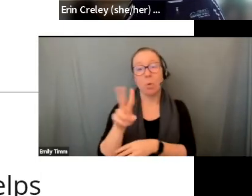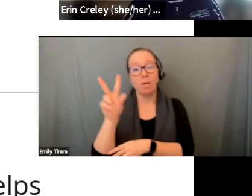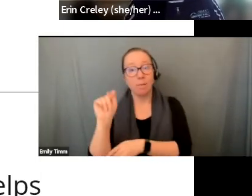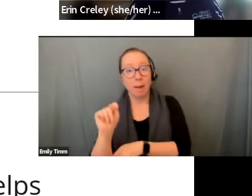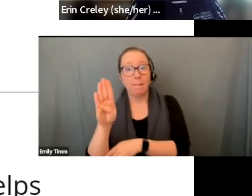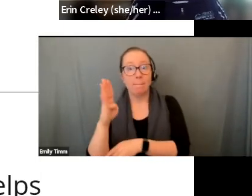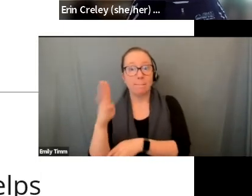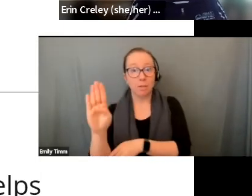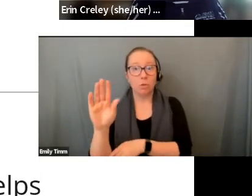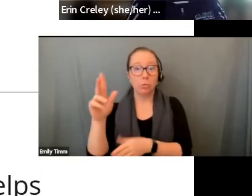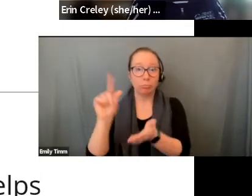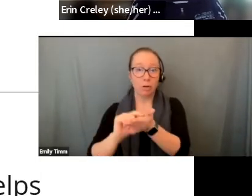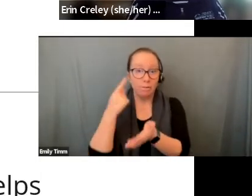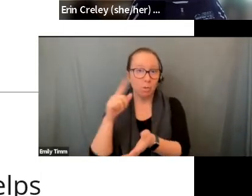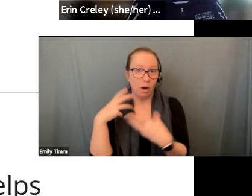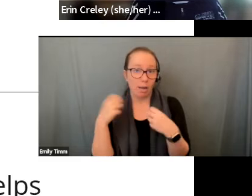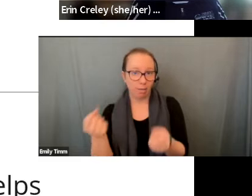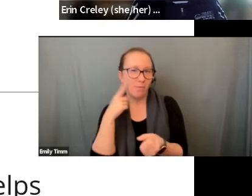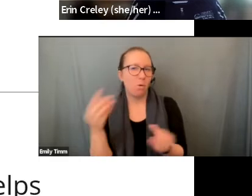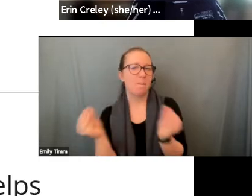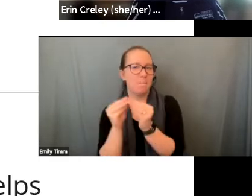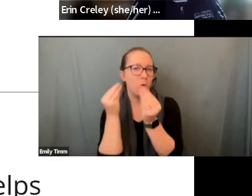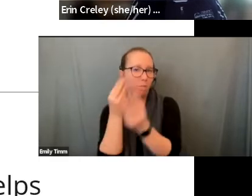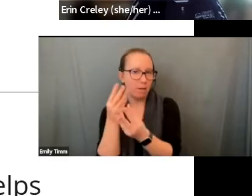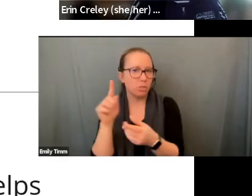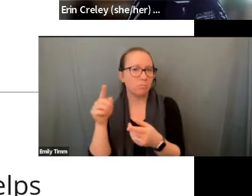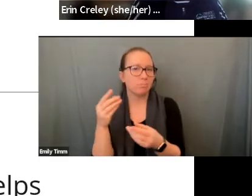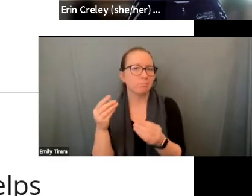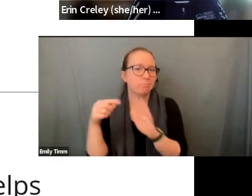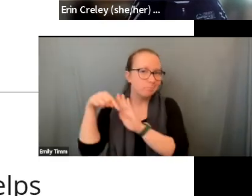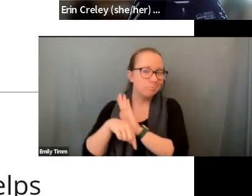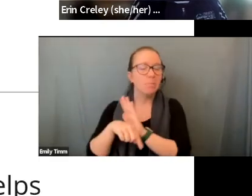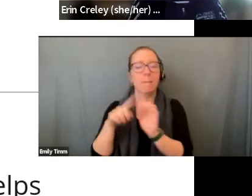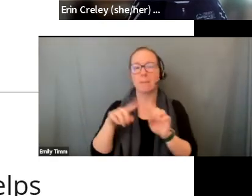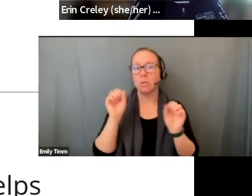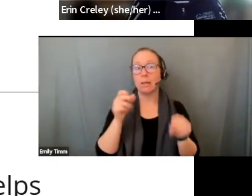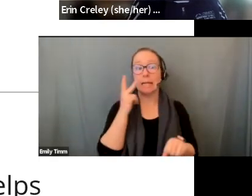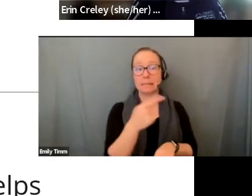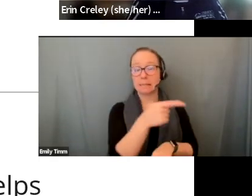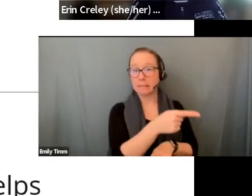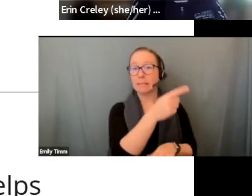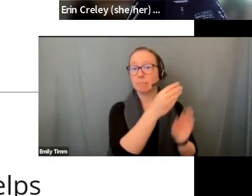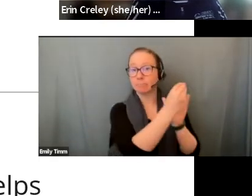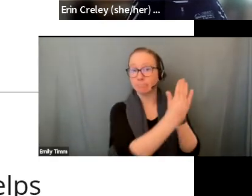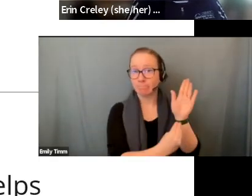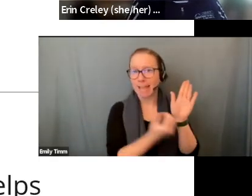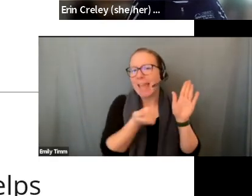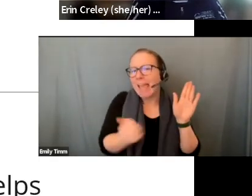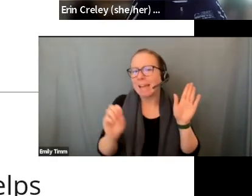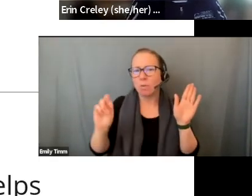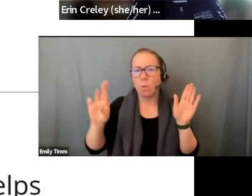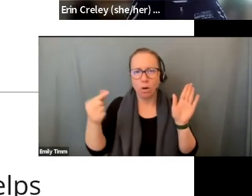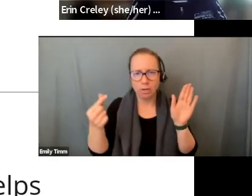on Accountable Communities for Health for more information on all of those details. But you can see those are the things that any